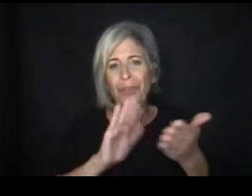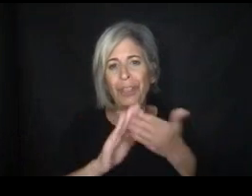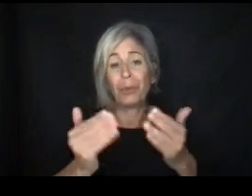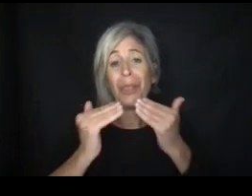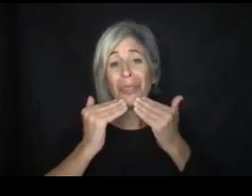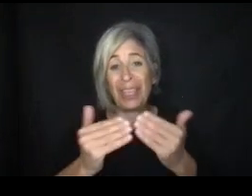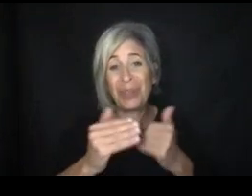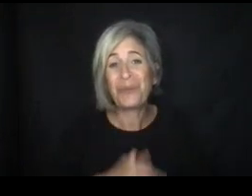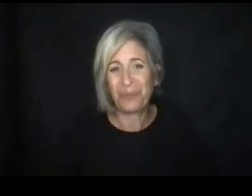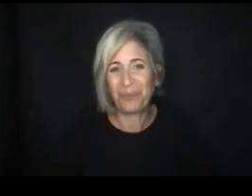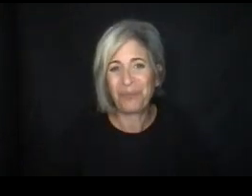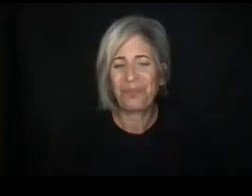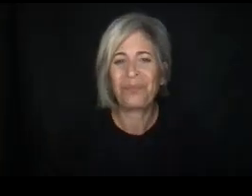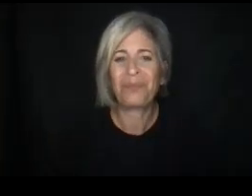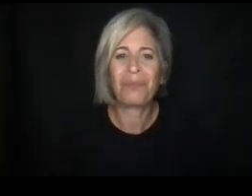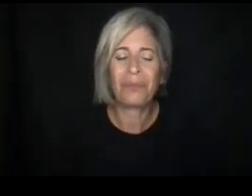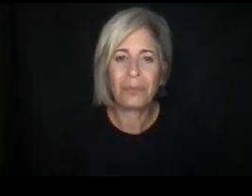much.